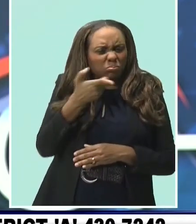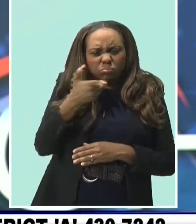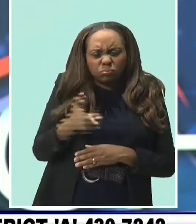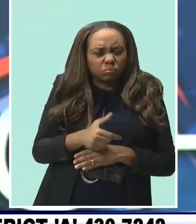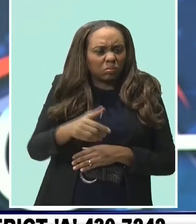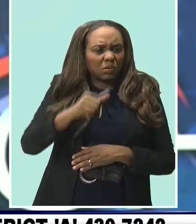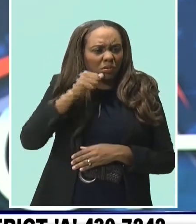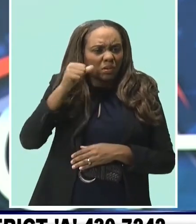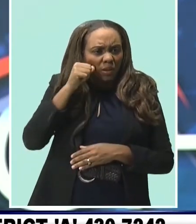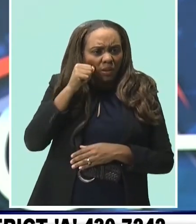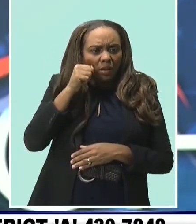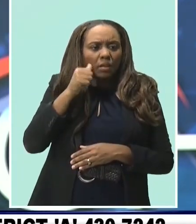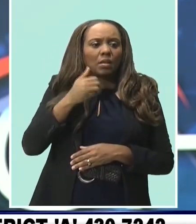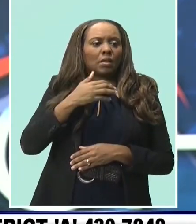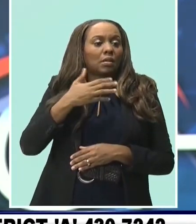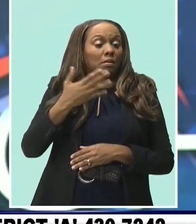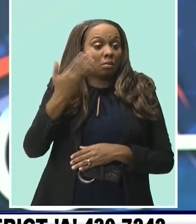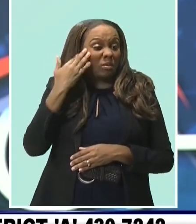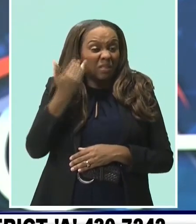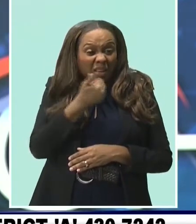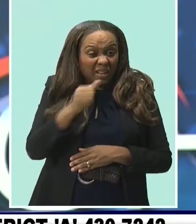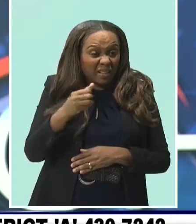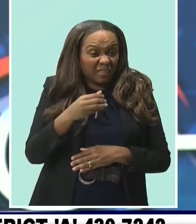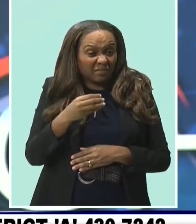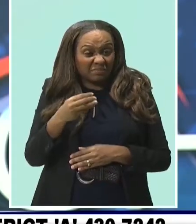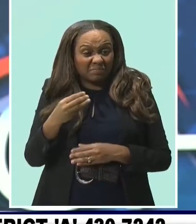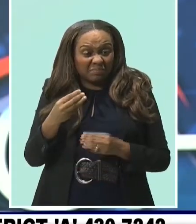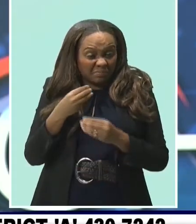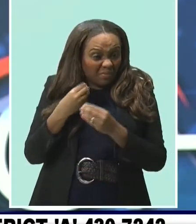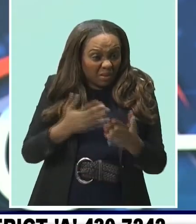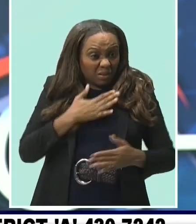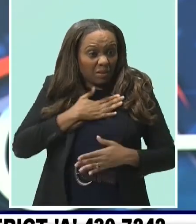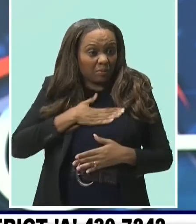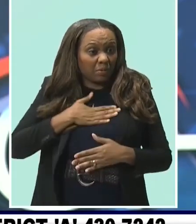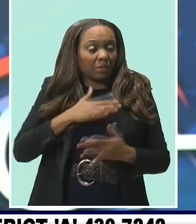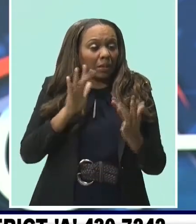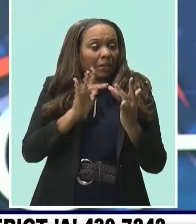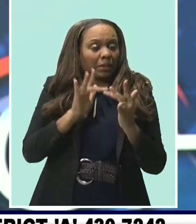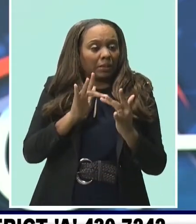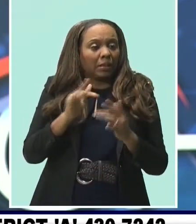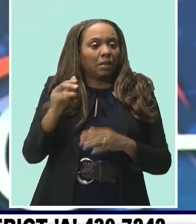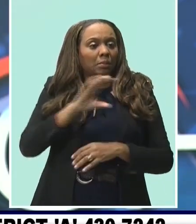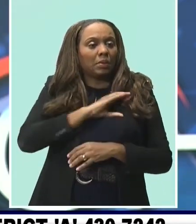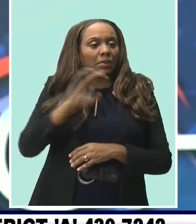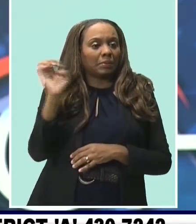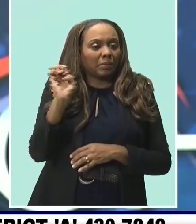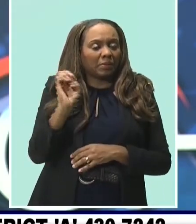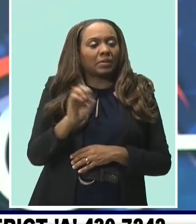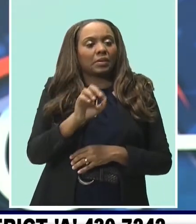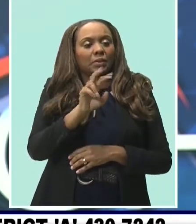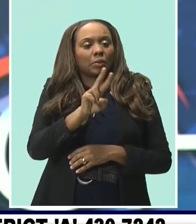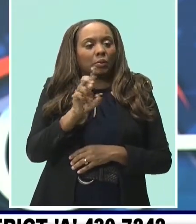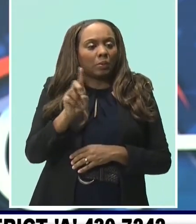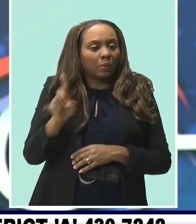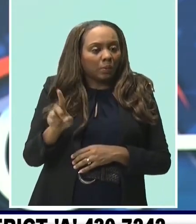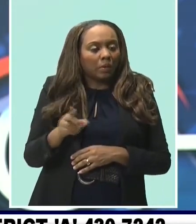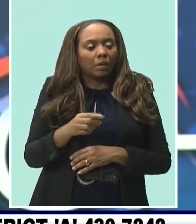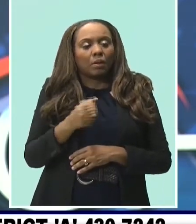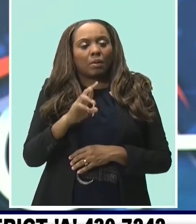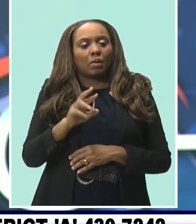this investigation into either of the incidents should contact Police Emergency at 211, Crime Stoppers